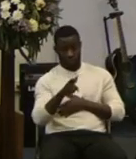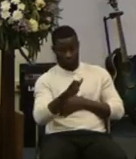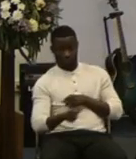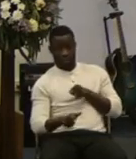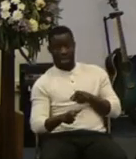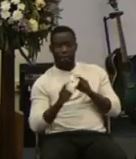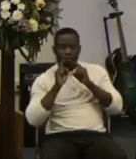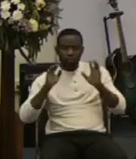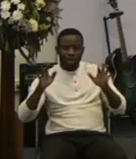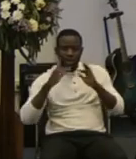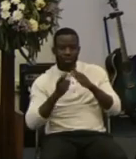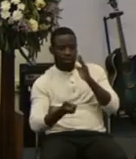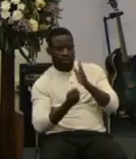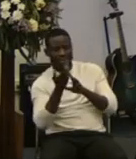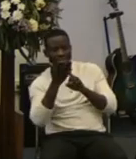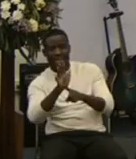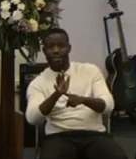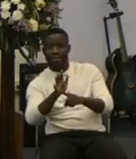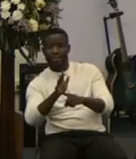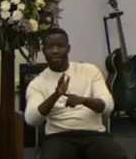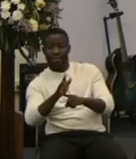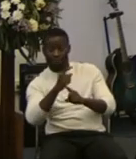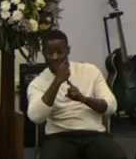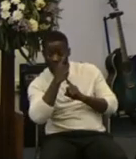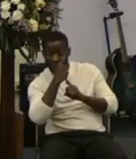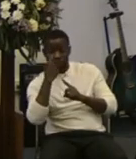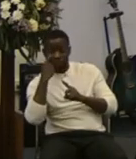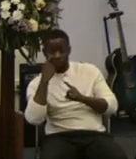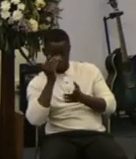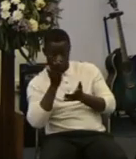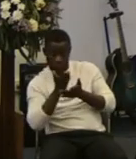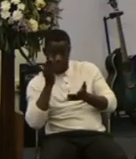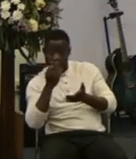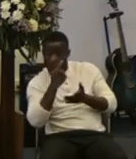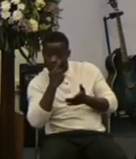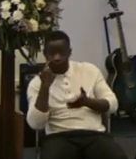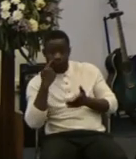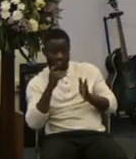And these miraculous signs are evidences